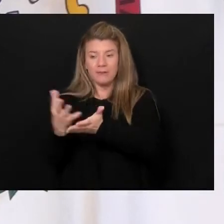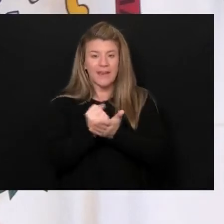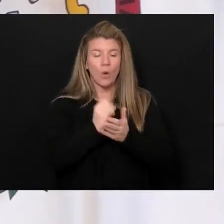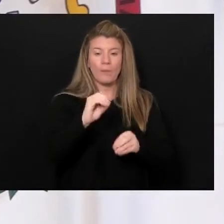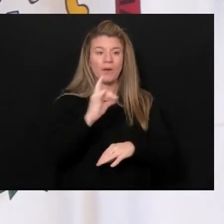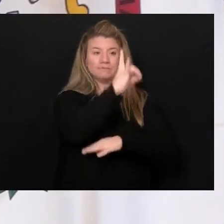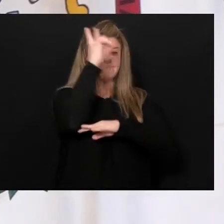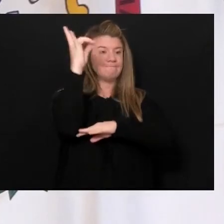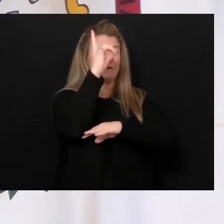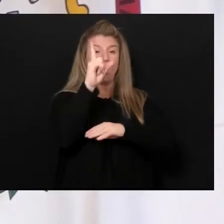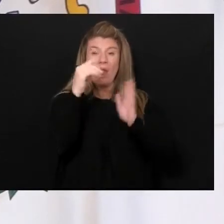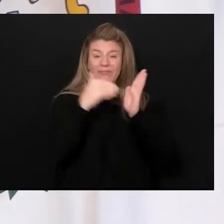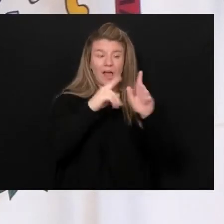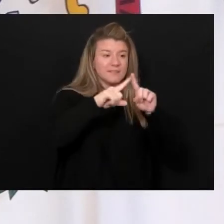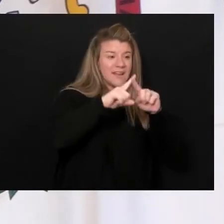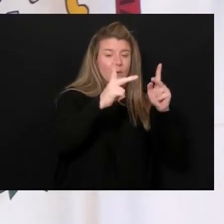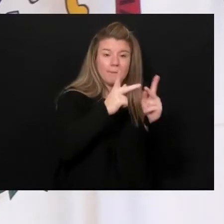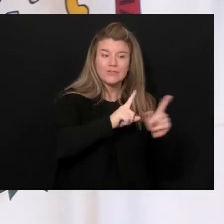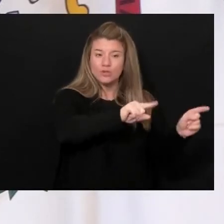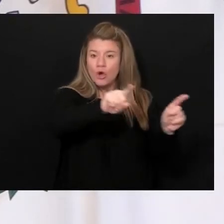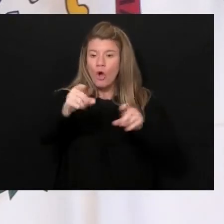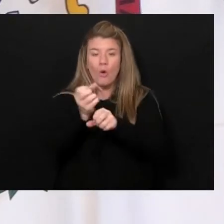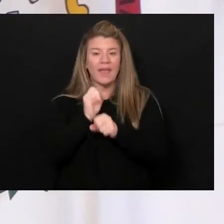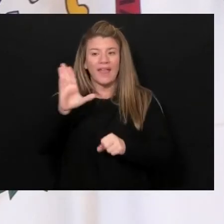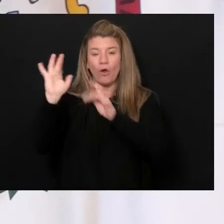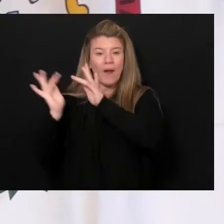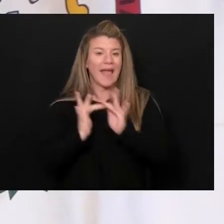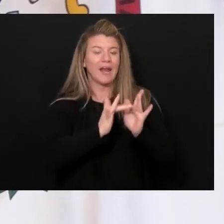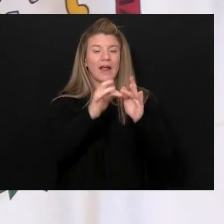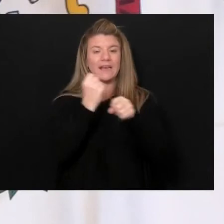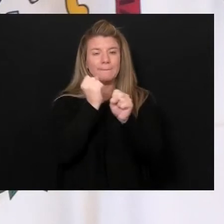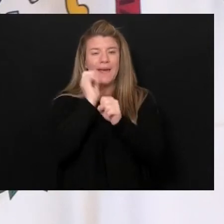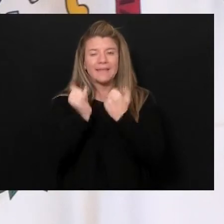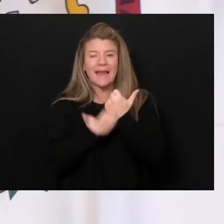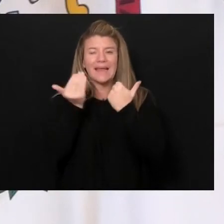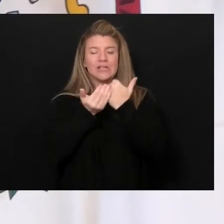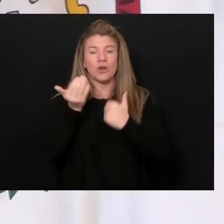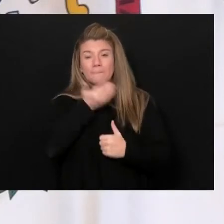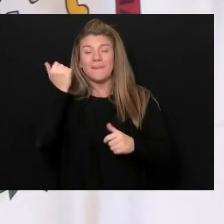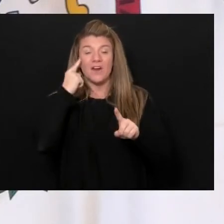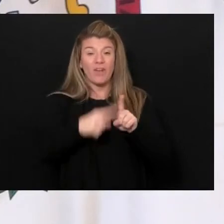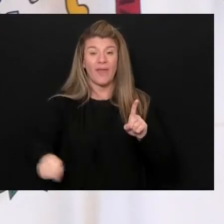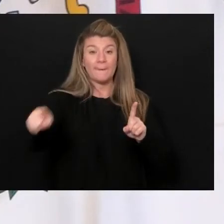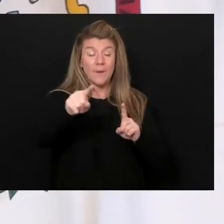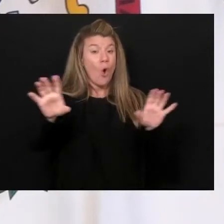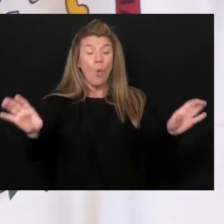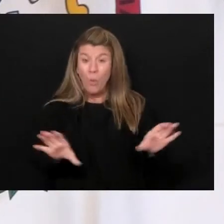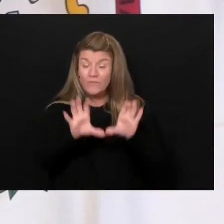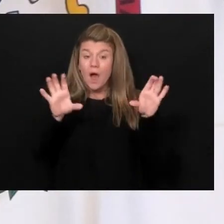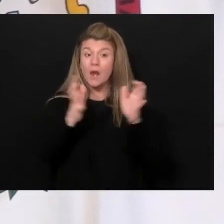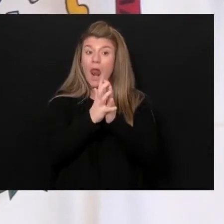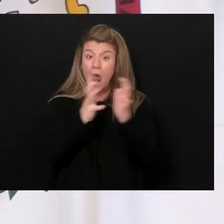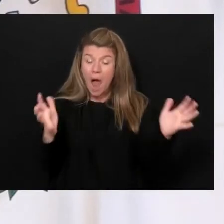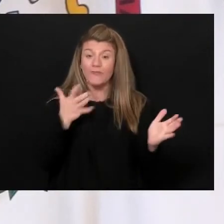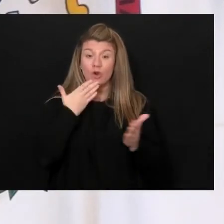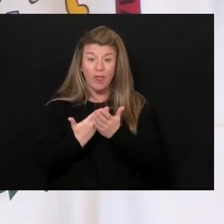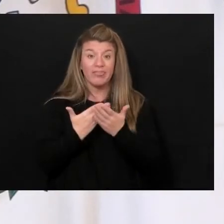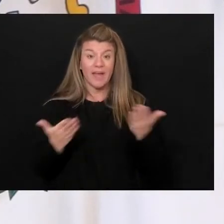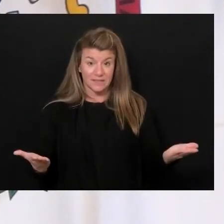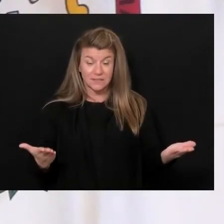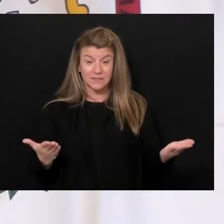put up 1,000 plus, you know, things that made things easier and better. We've done a lot of stuff to